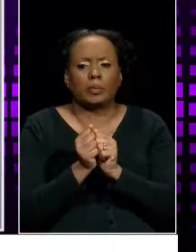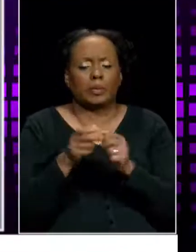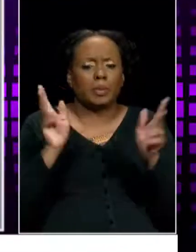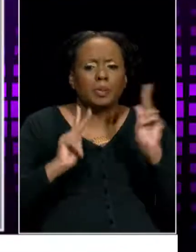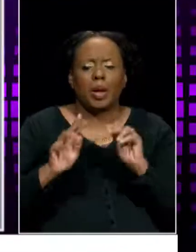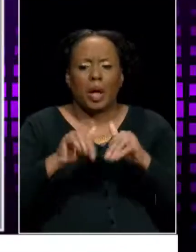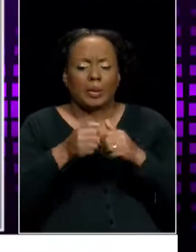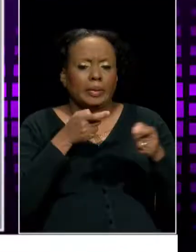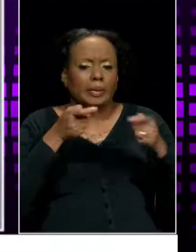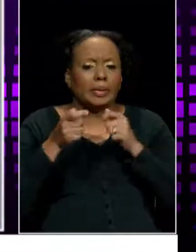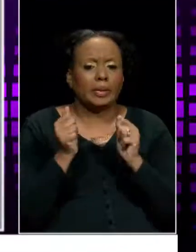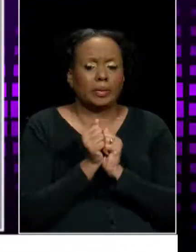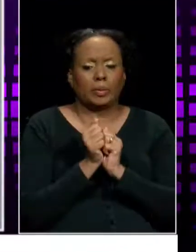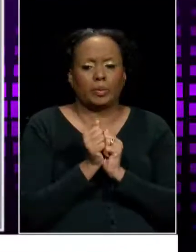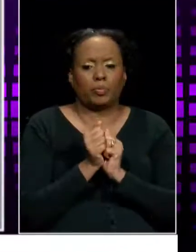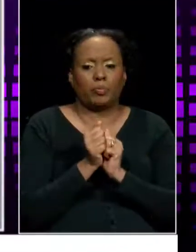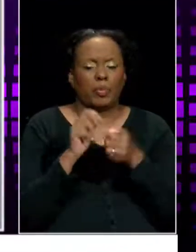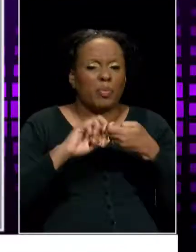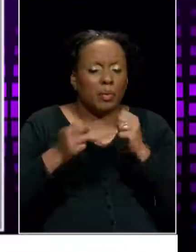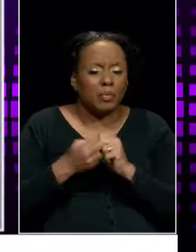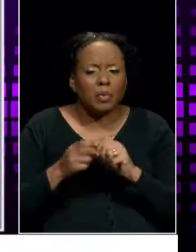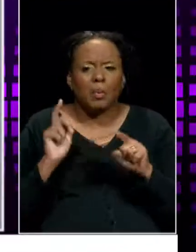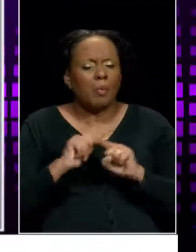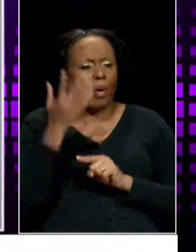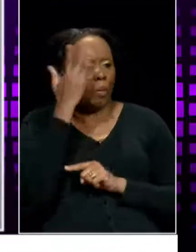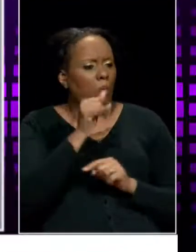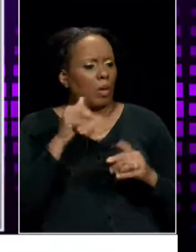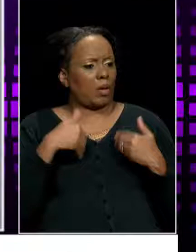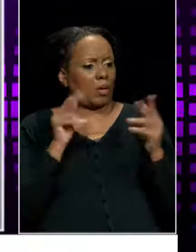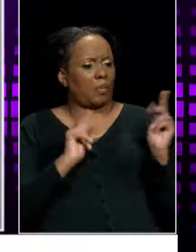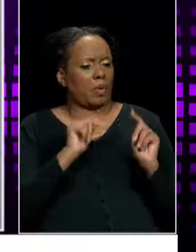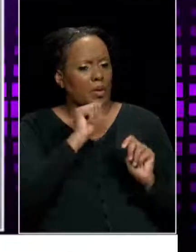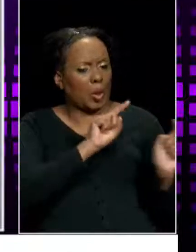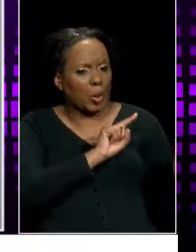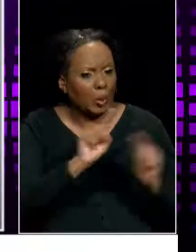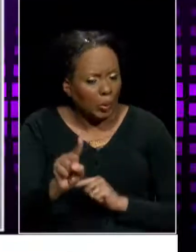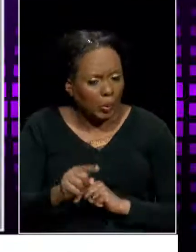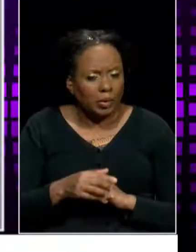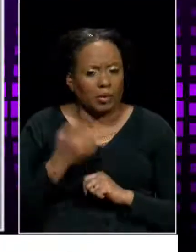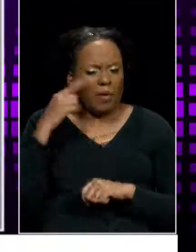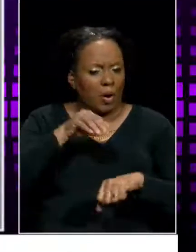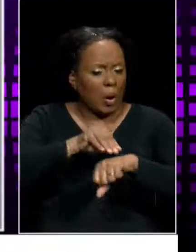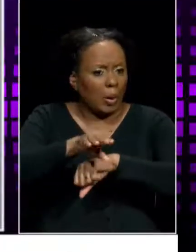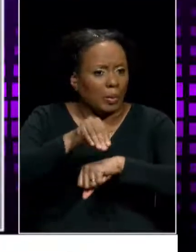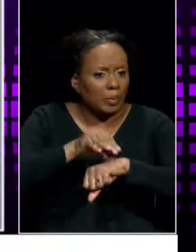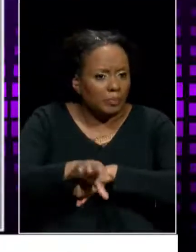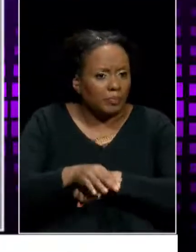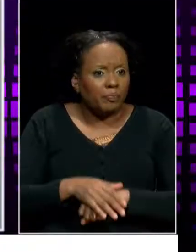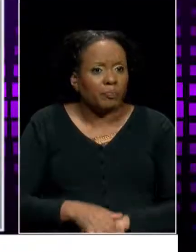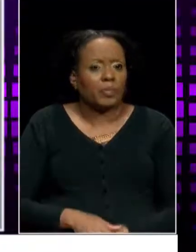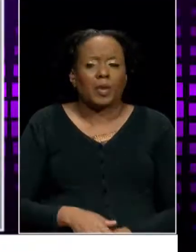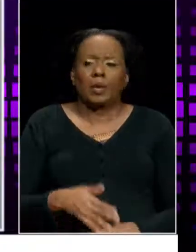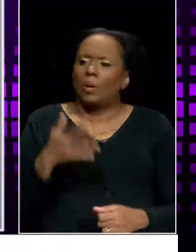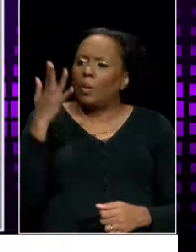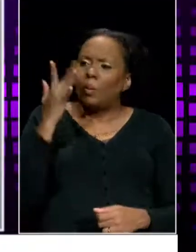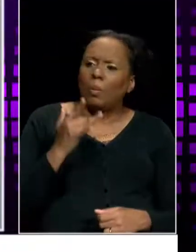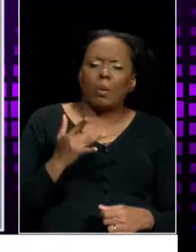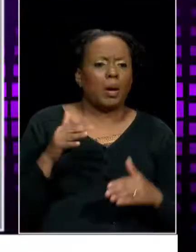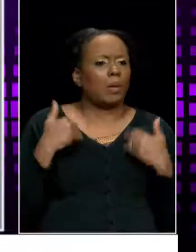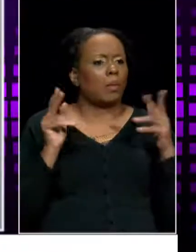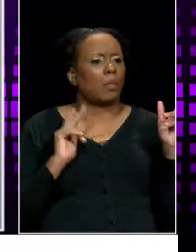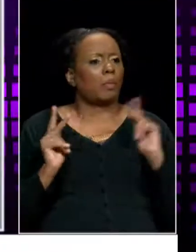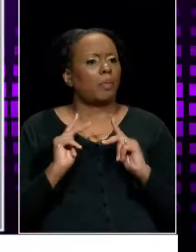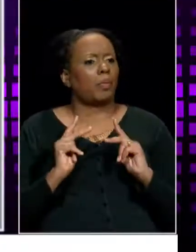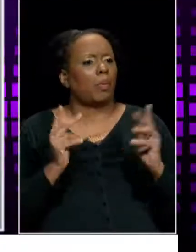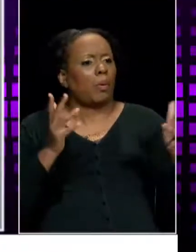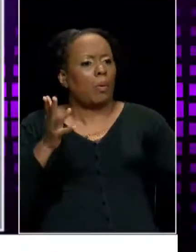safe space for our young people? Or why do we find it better to seek advice from our friends? So that is something